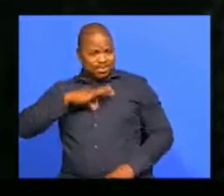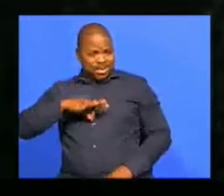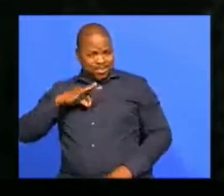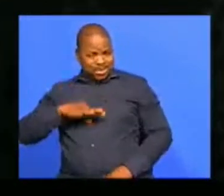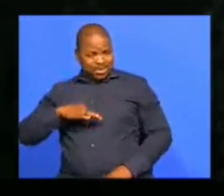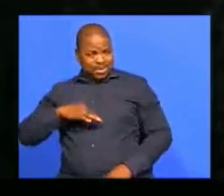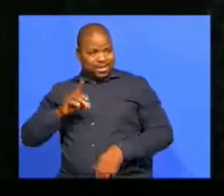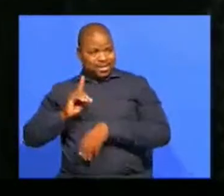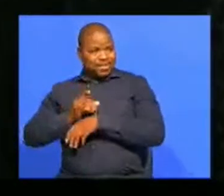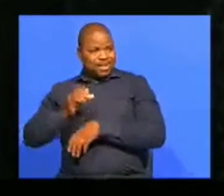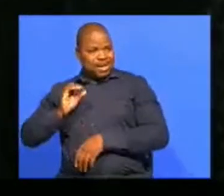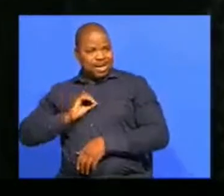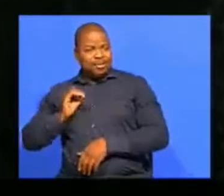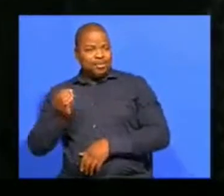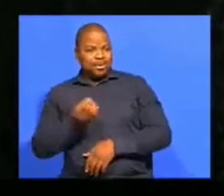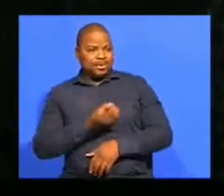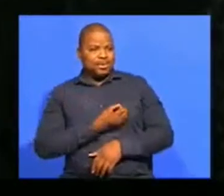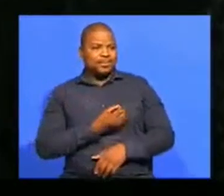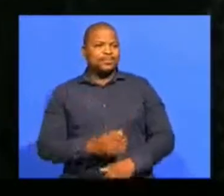our diamonds.